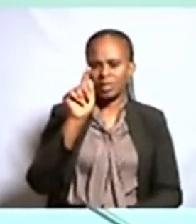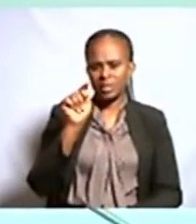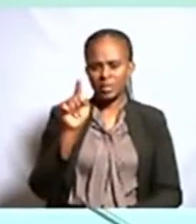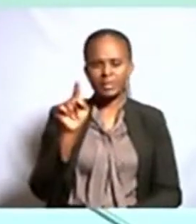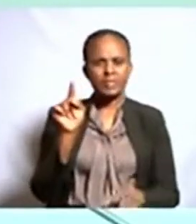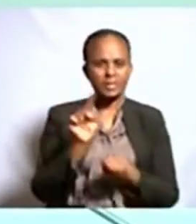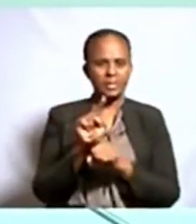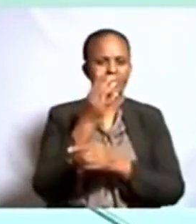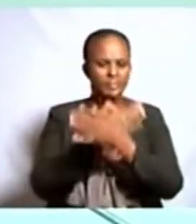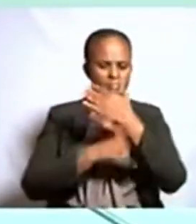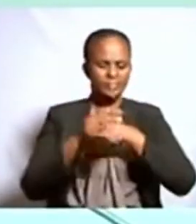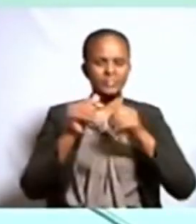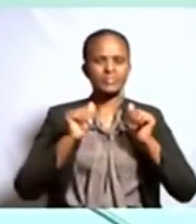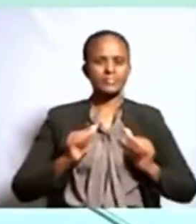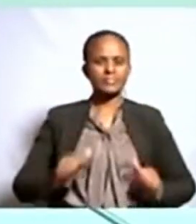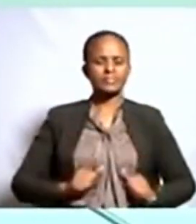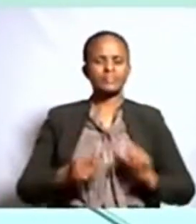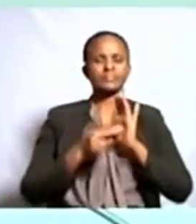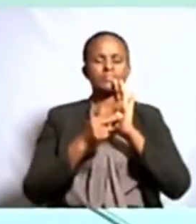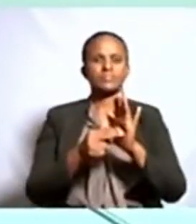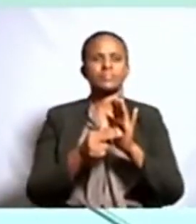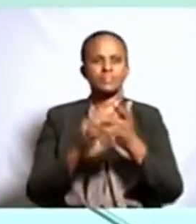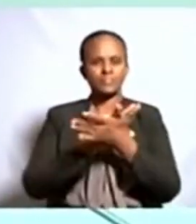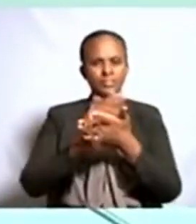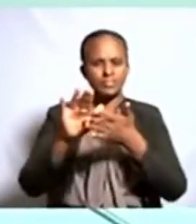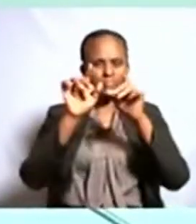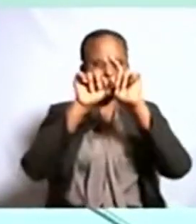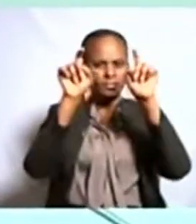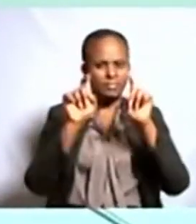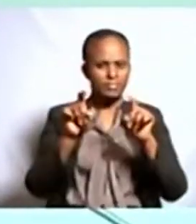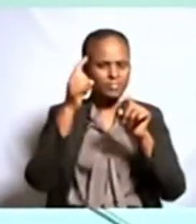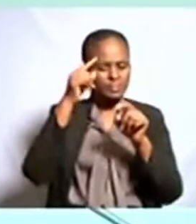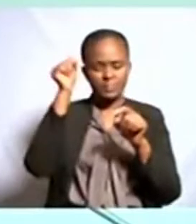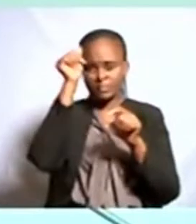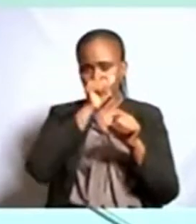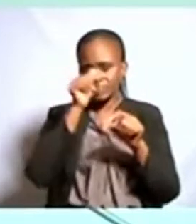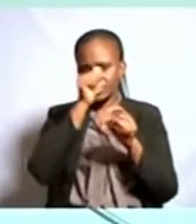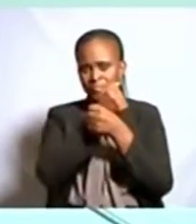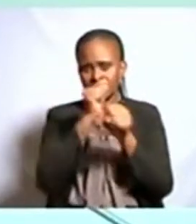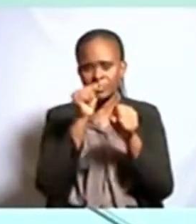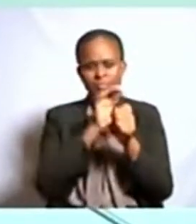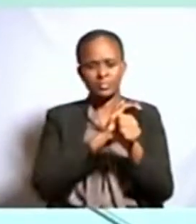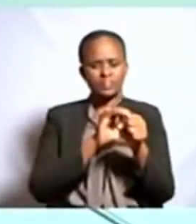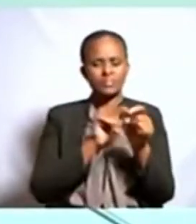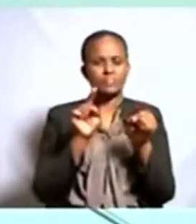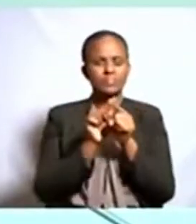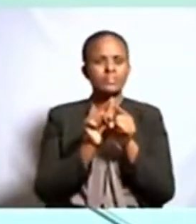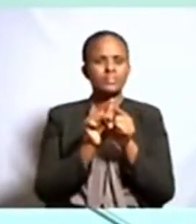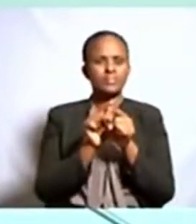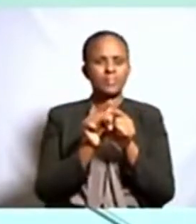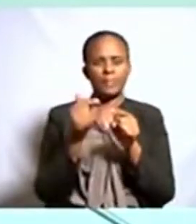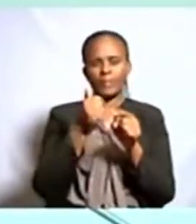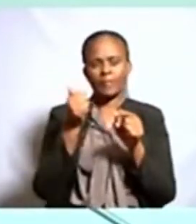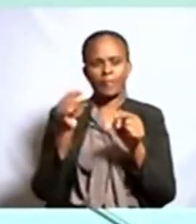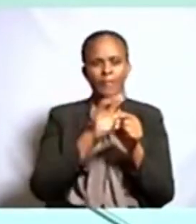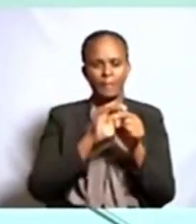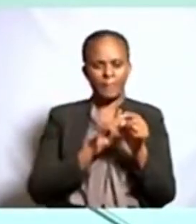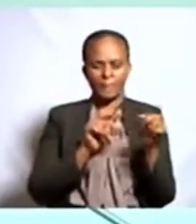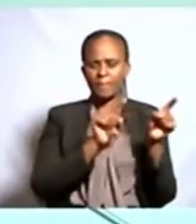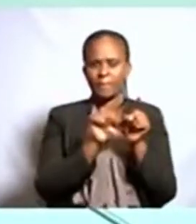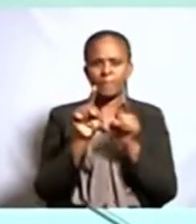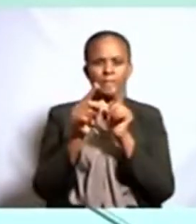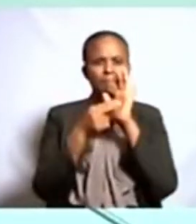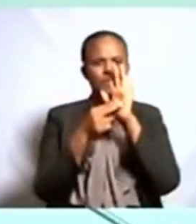same physical address indicated on the general tax clearance certificates for AfriFree Solutions Limited and Curve Africa Africa Enterprise Limited was